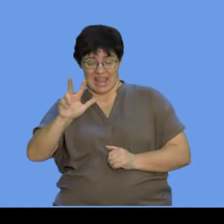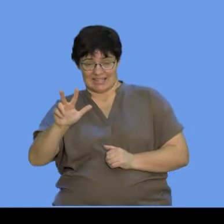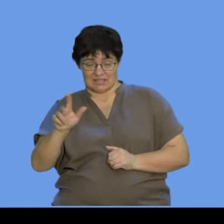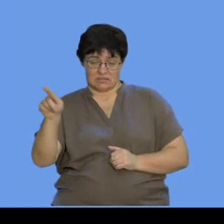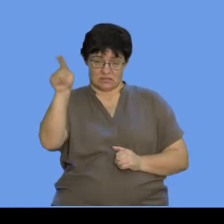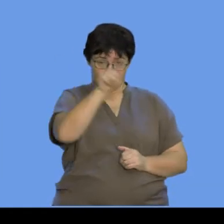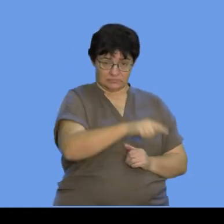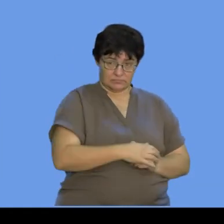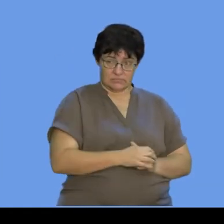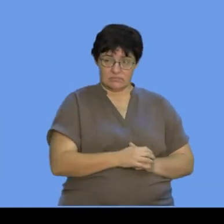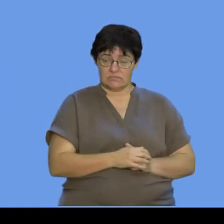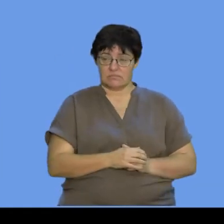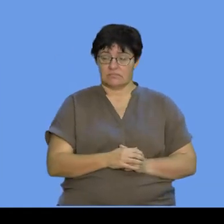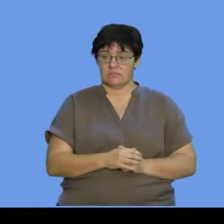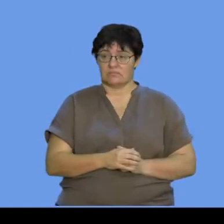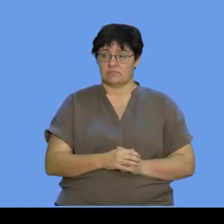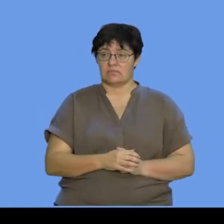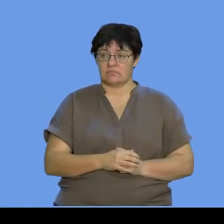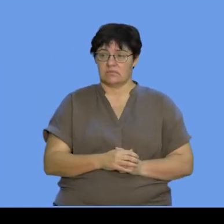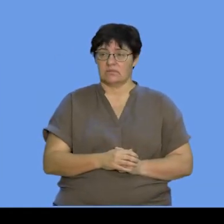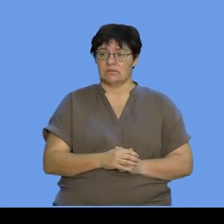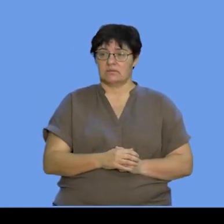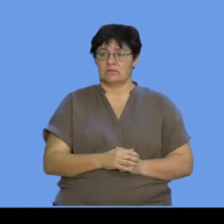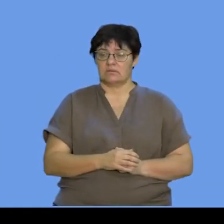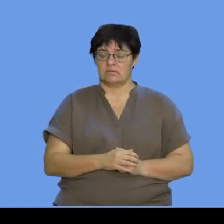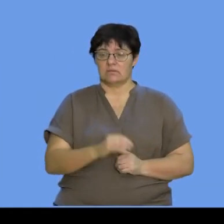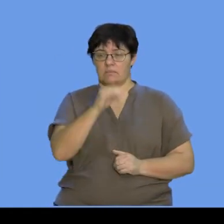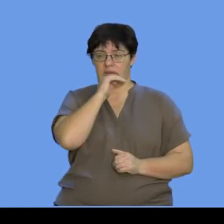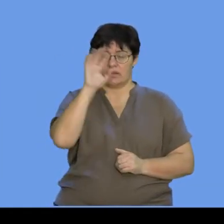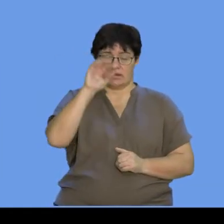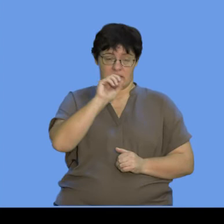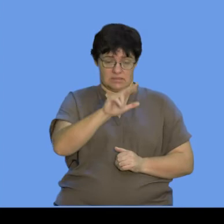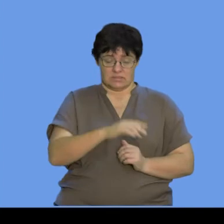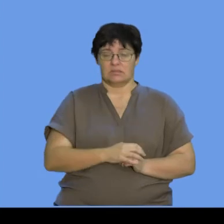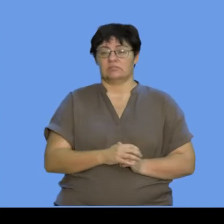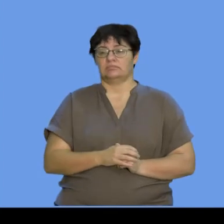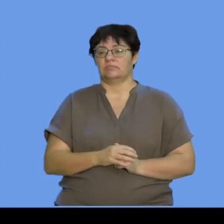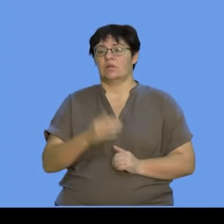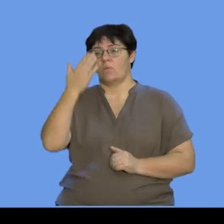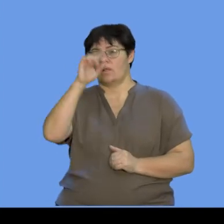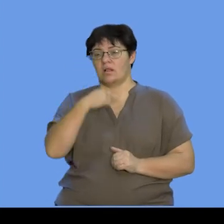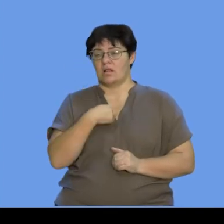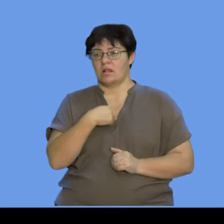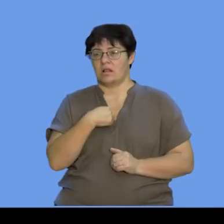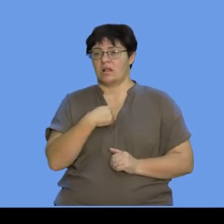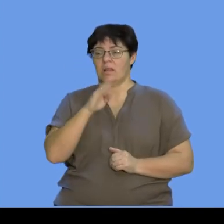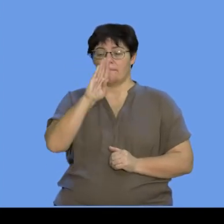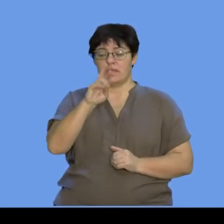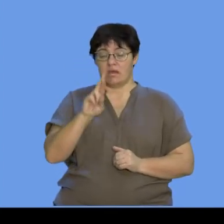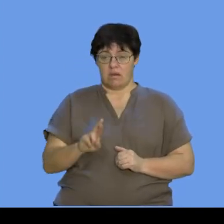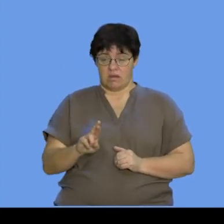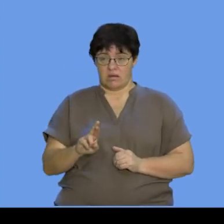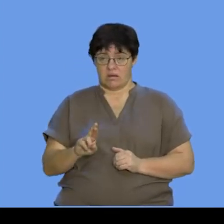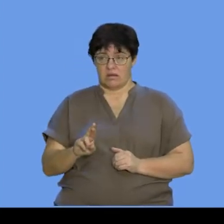8 to my PQ there, right? So this is 8. And then also I know that my